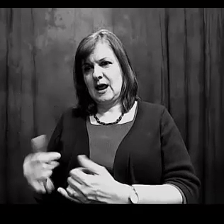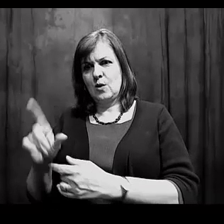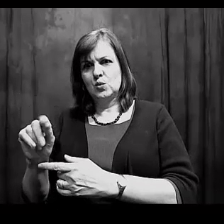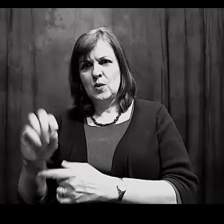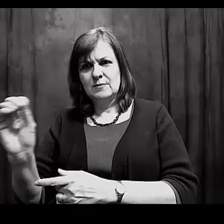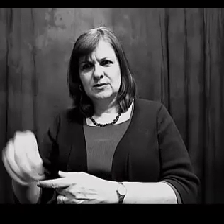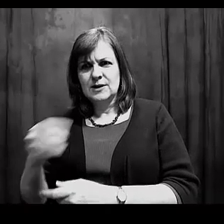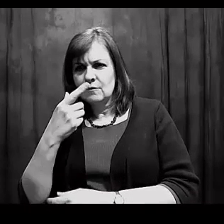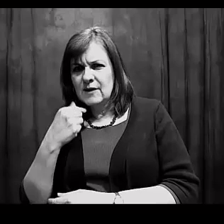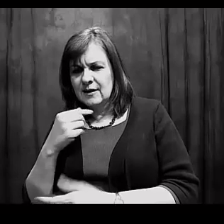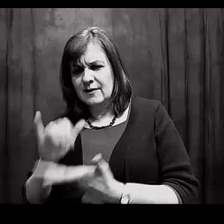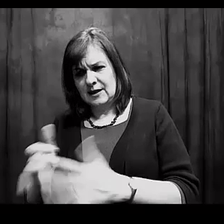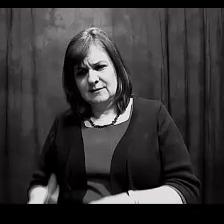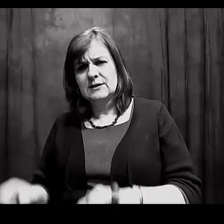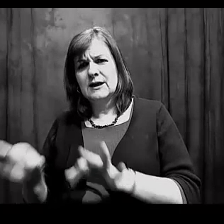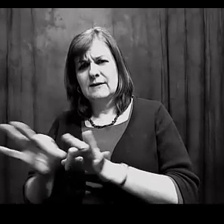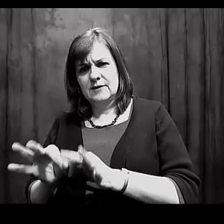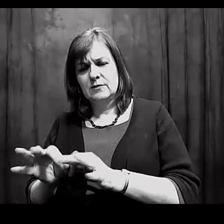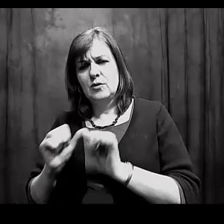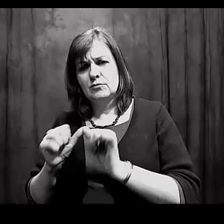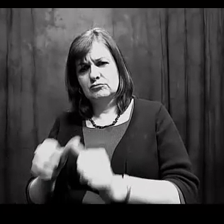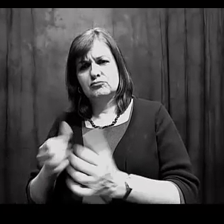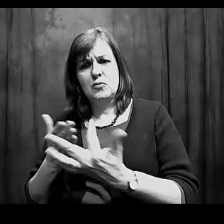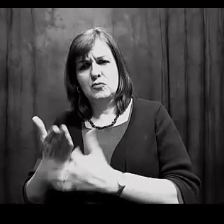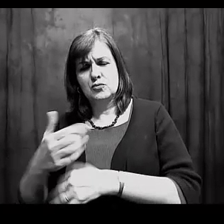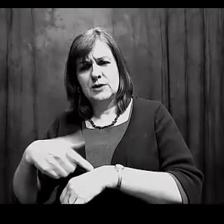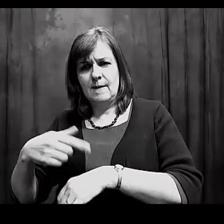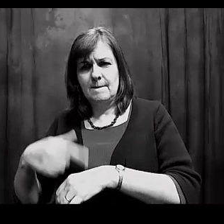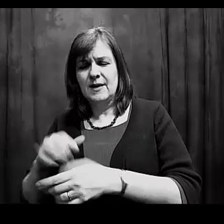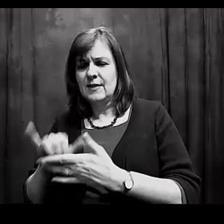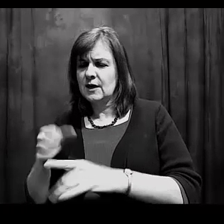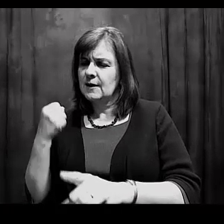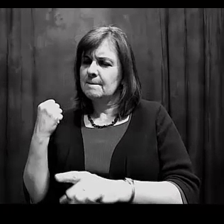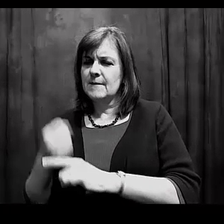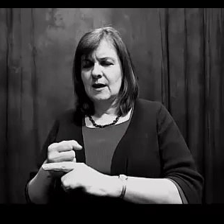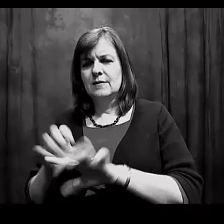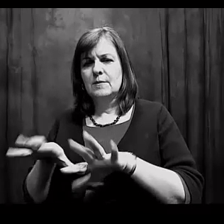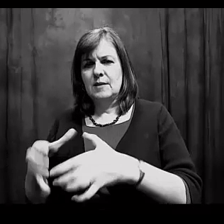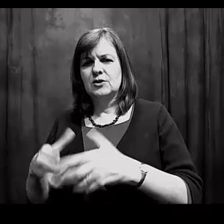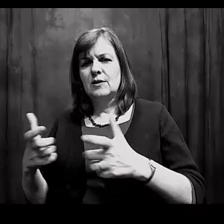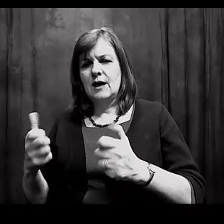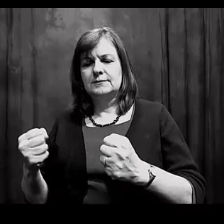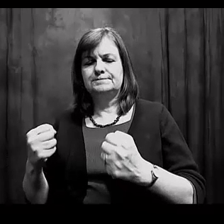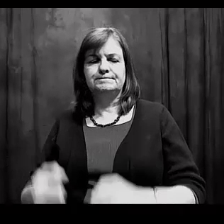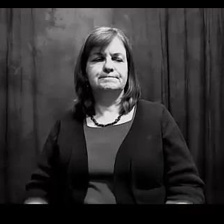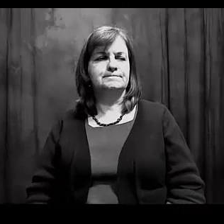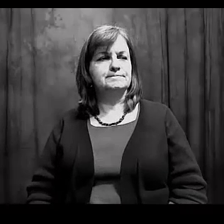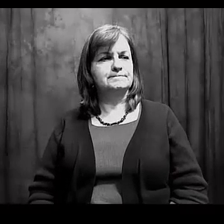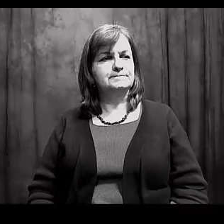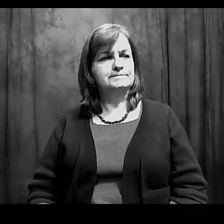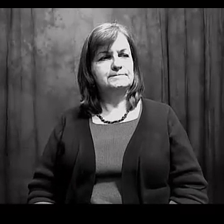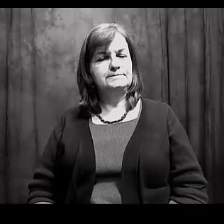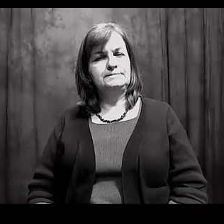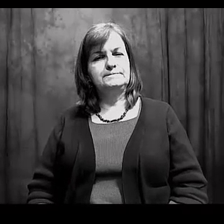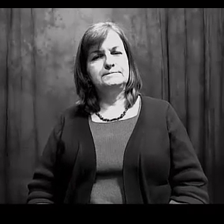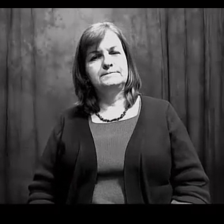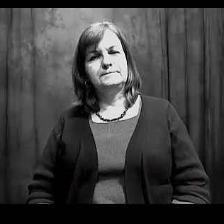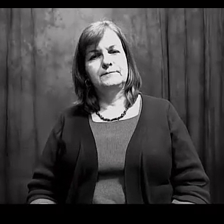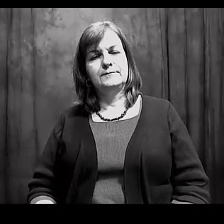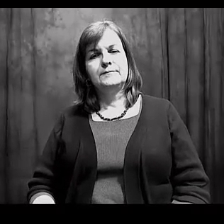right? That can be pretty significant over the long run, can have huge effects on a population.